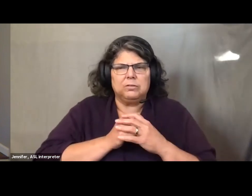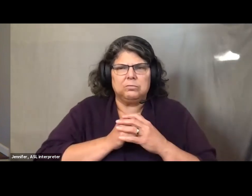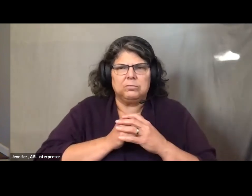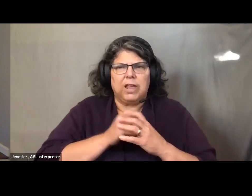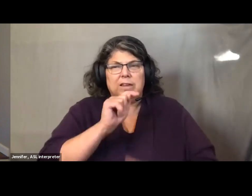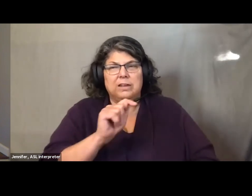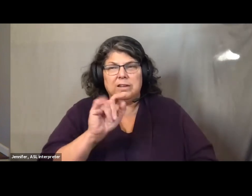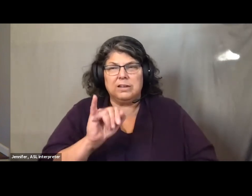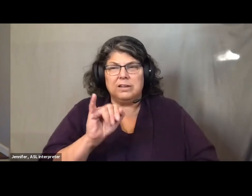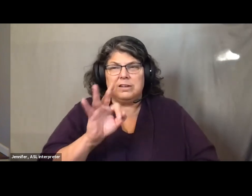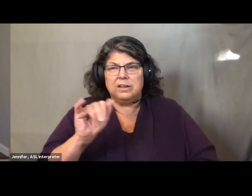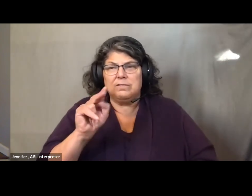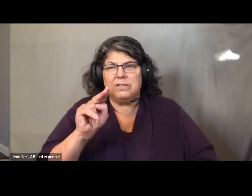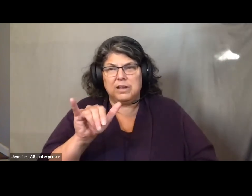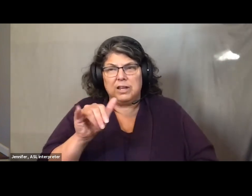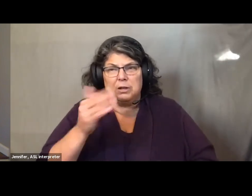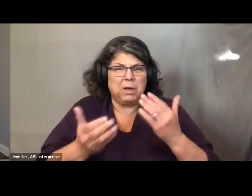Tiffany can share